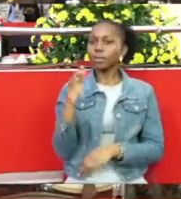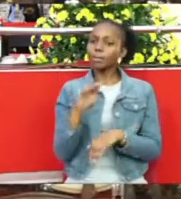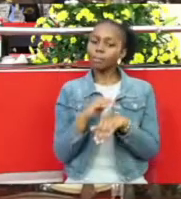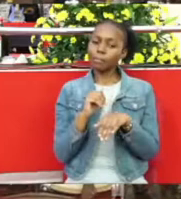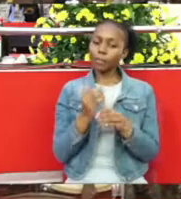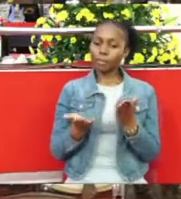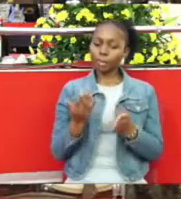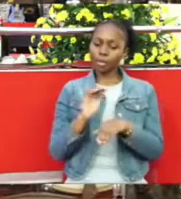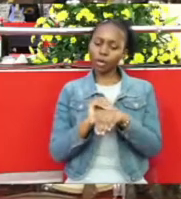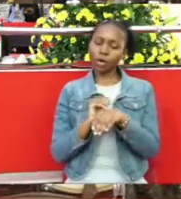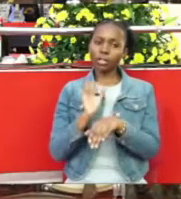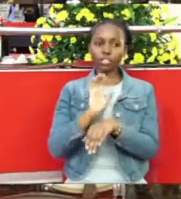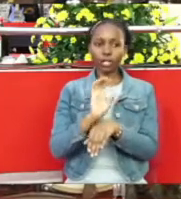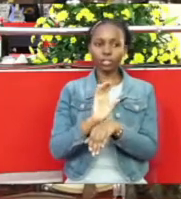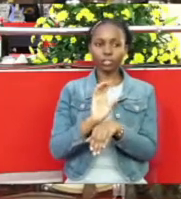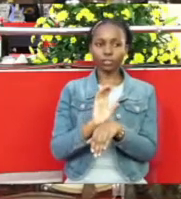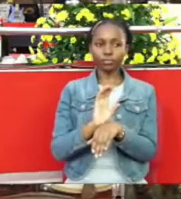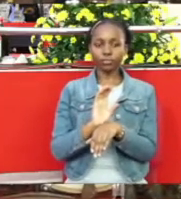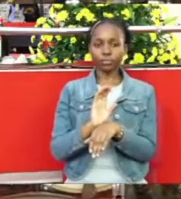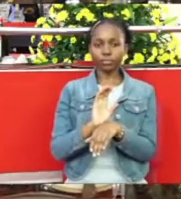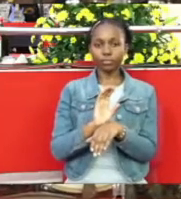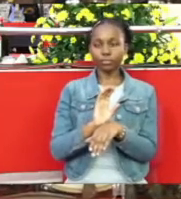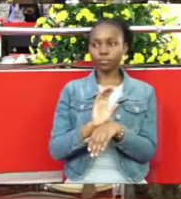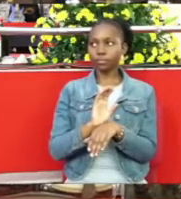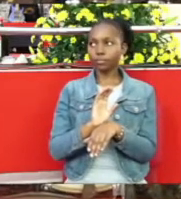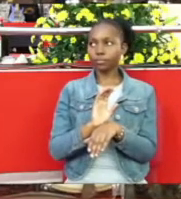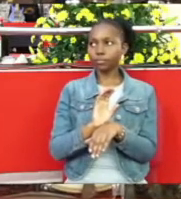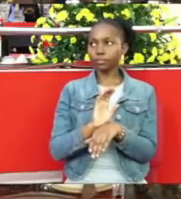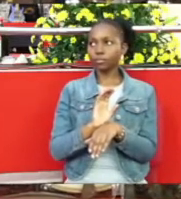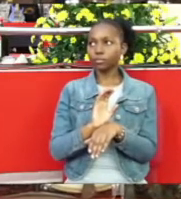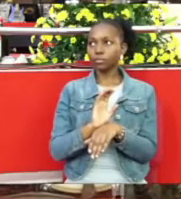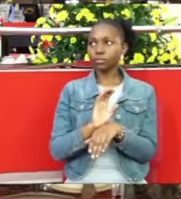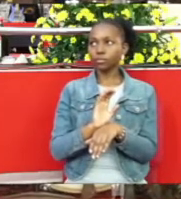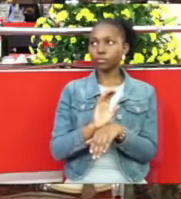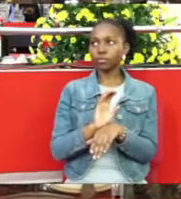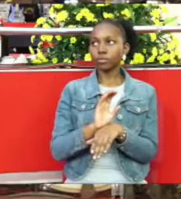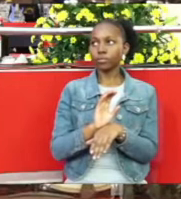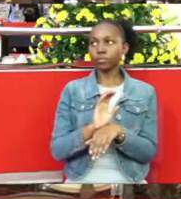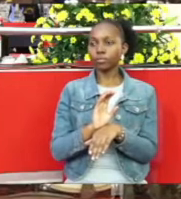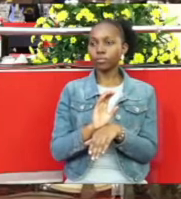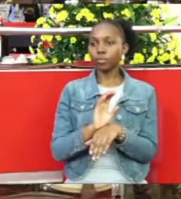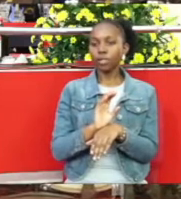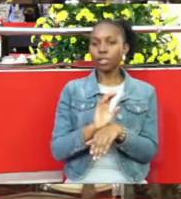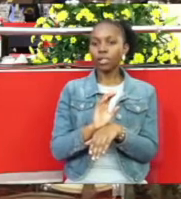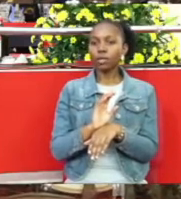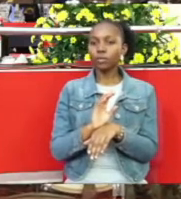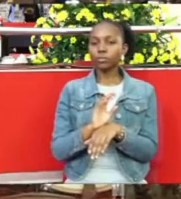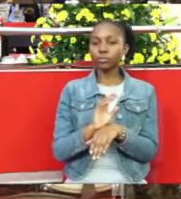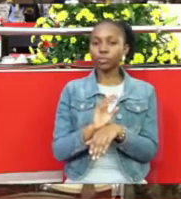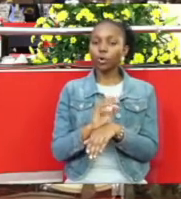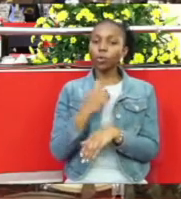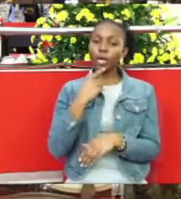hekalu. And of course, when you are referring to the temple that was built by Solomon, na